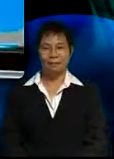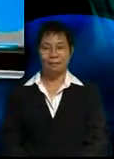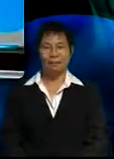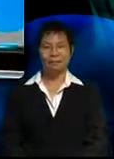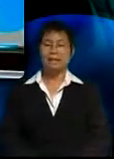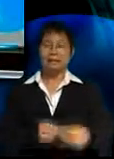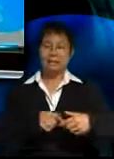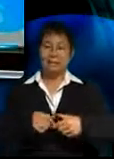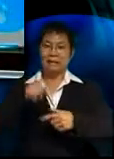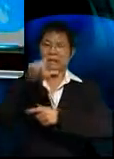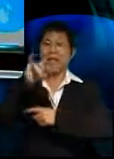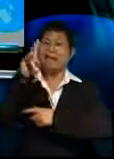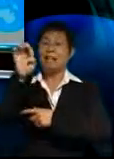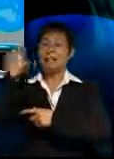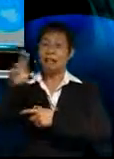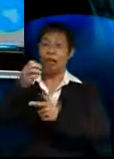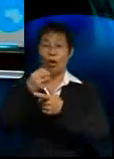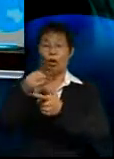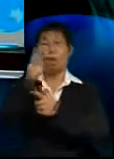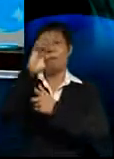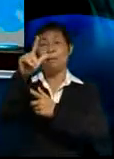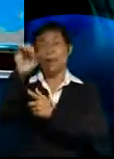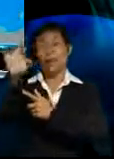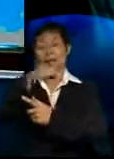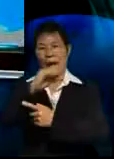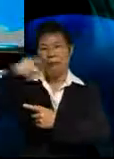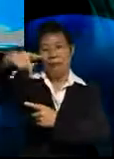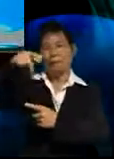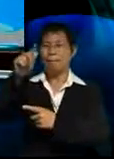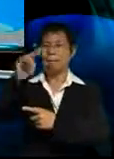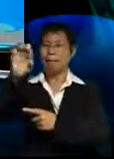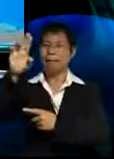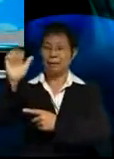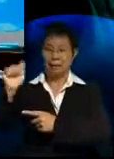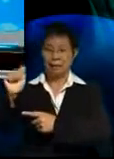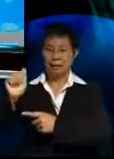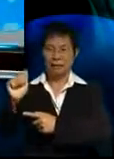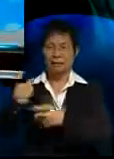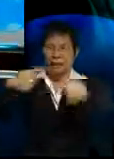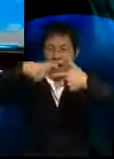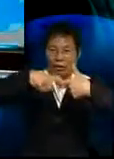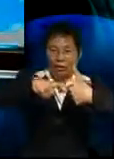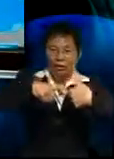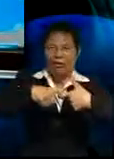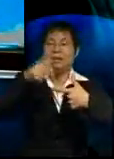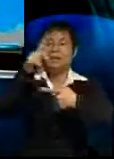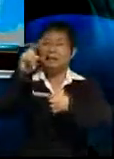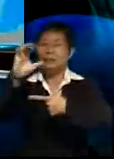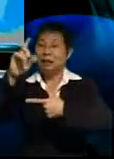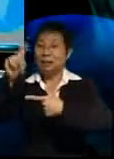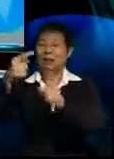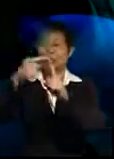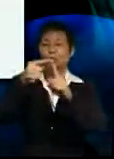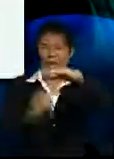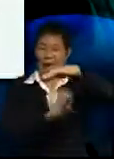The liver, the gallbladder, and the pancreas are the accessory organs connected by the duct to the